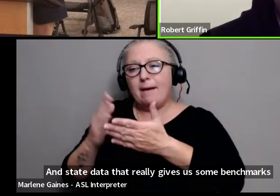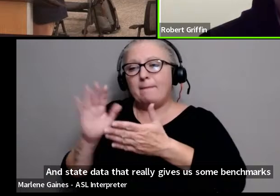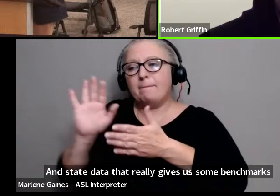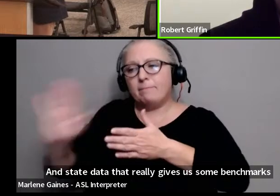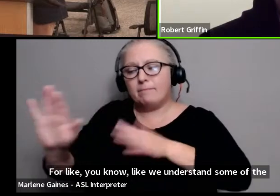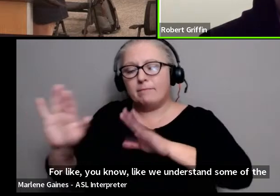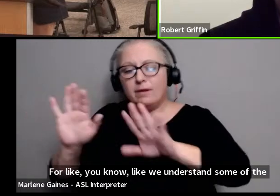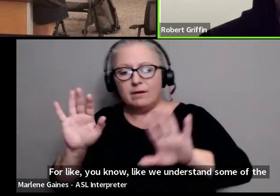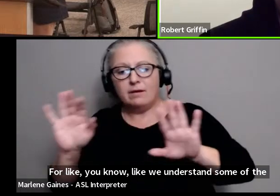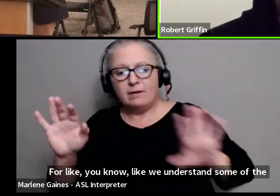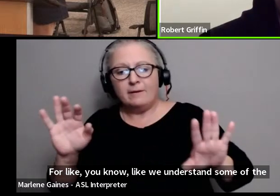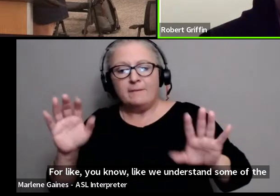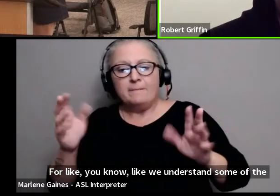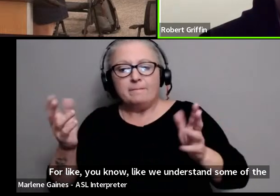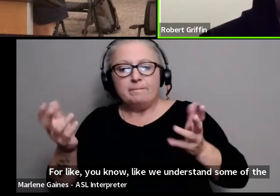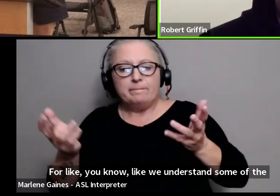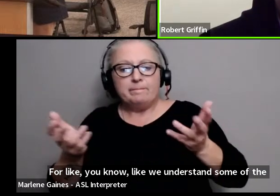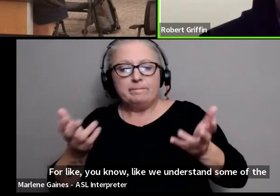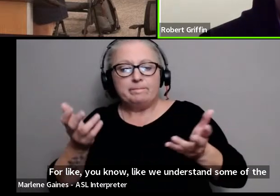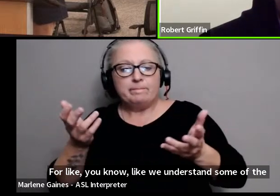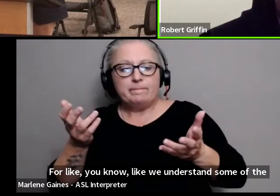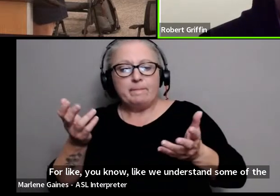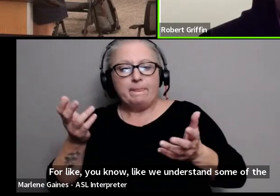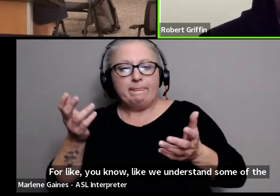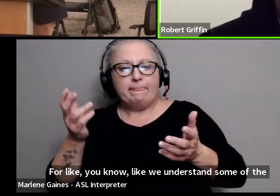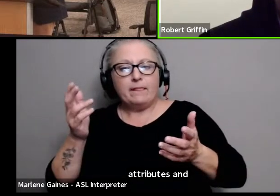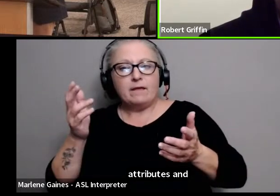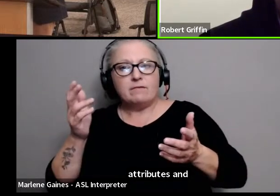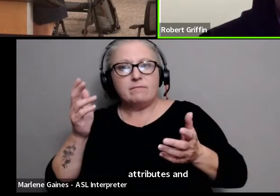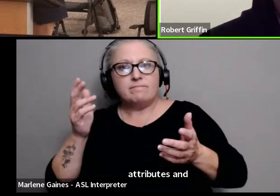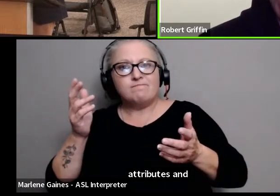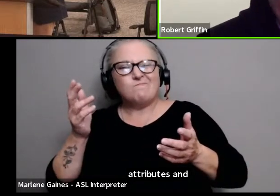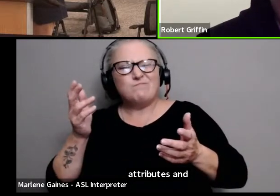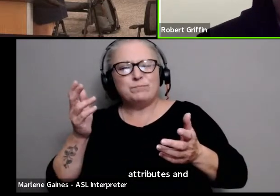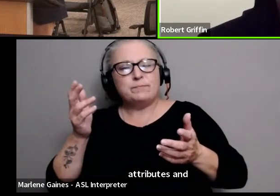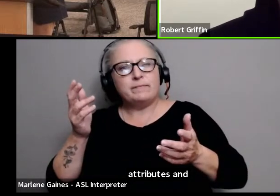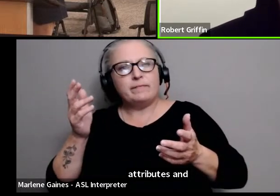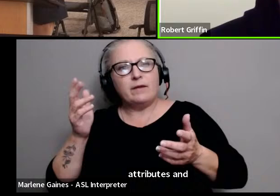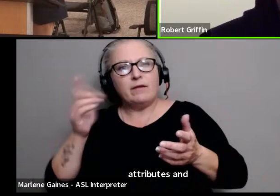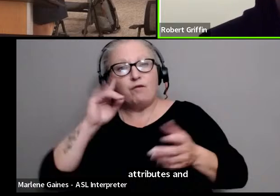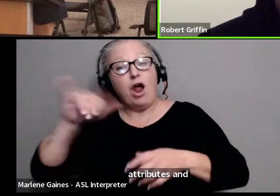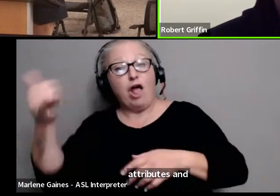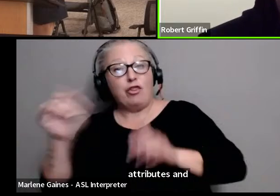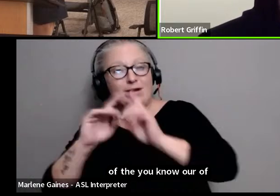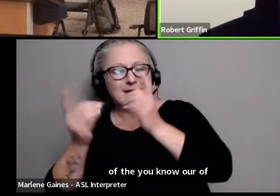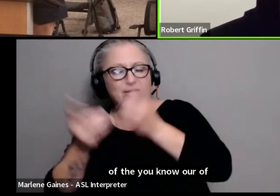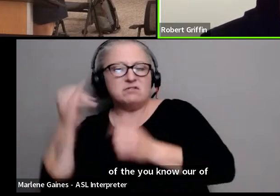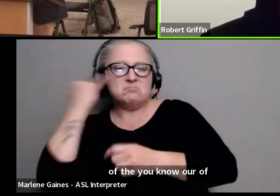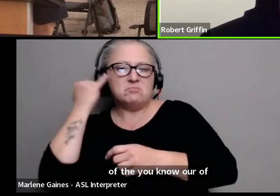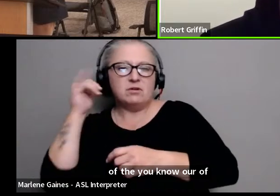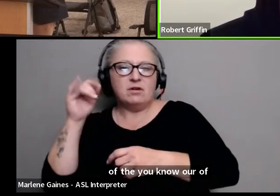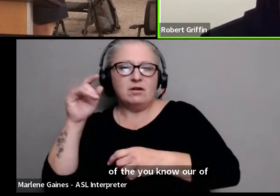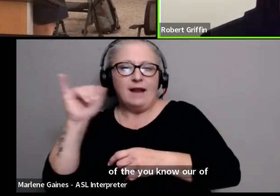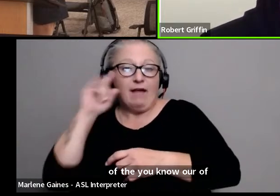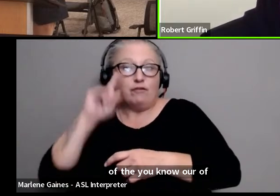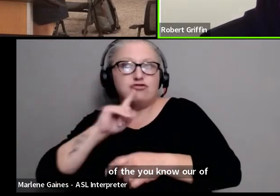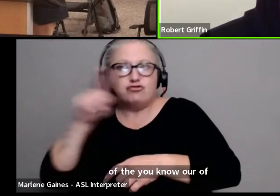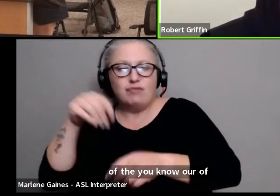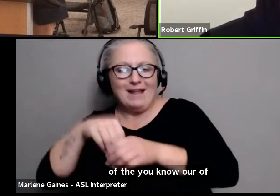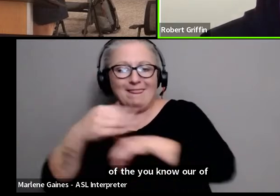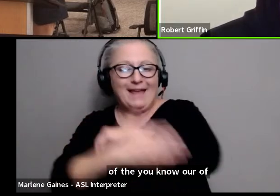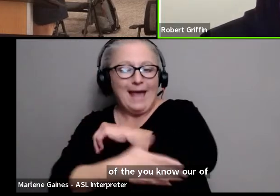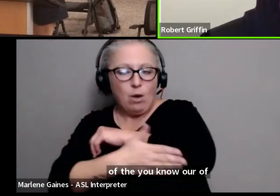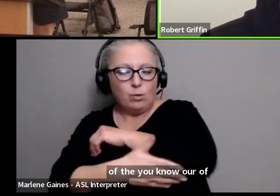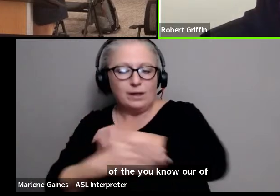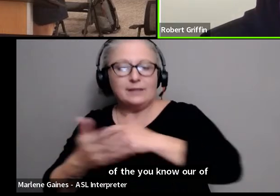and of the of our other districts, like say for sure in the county.